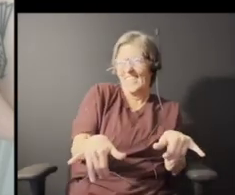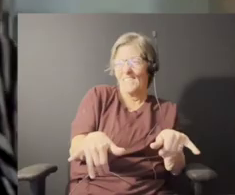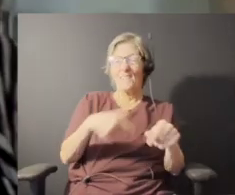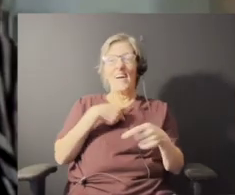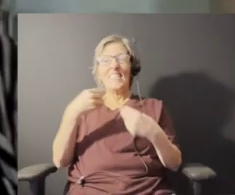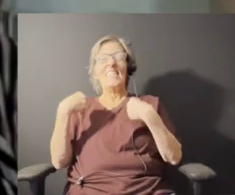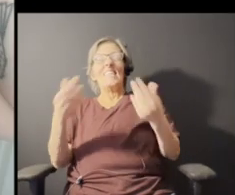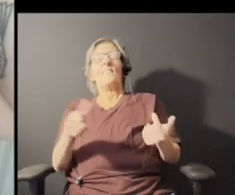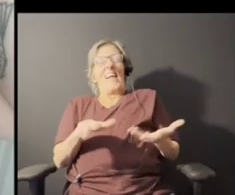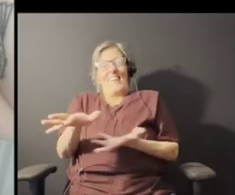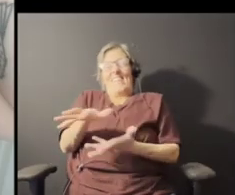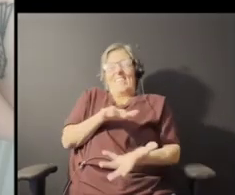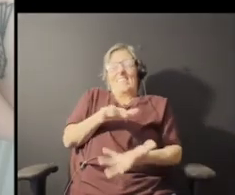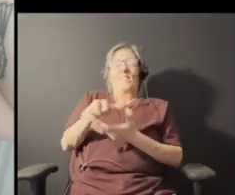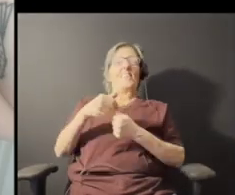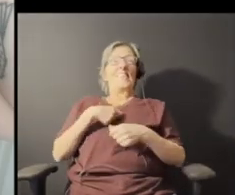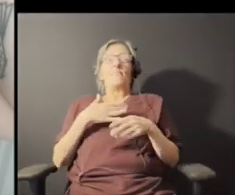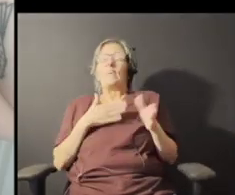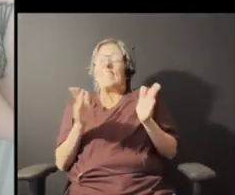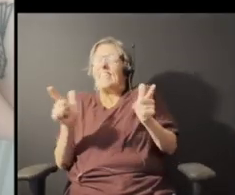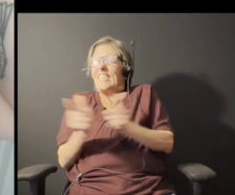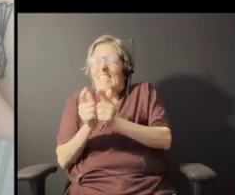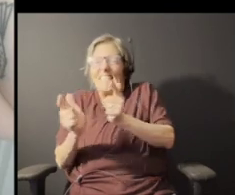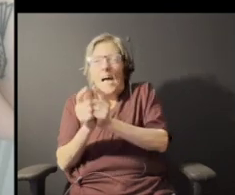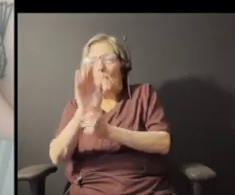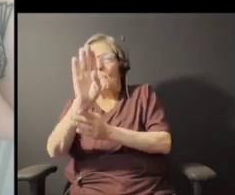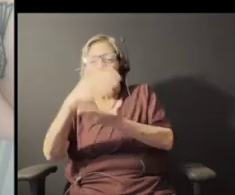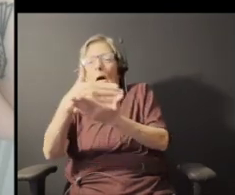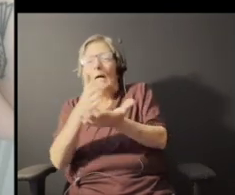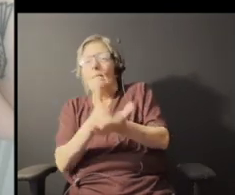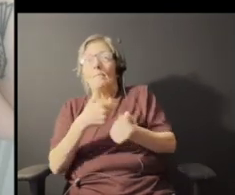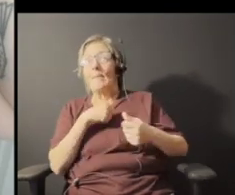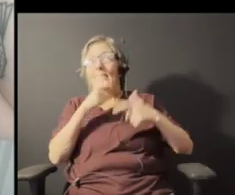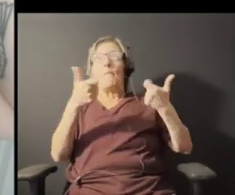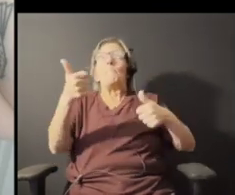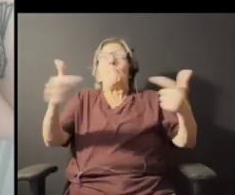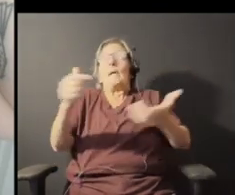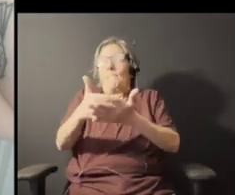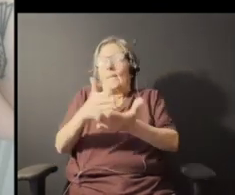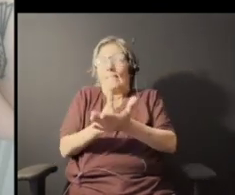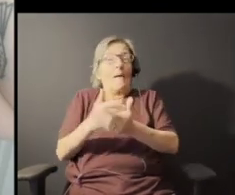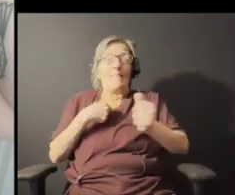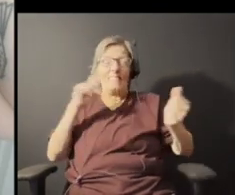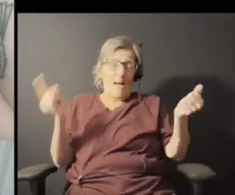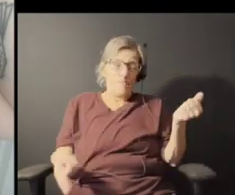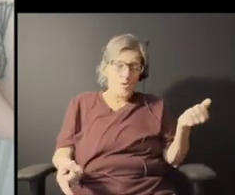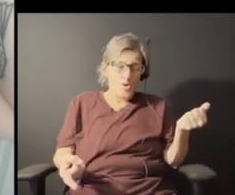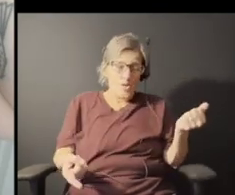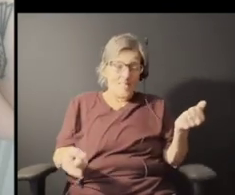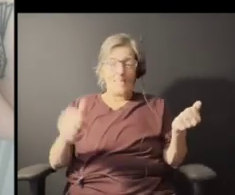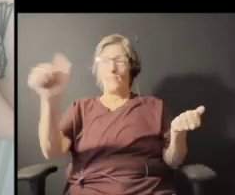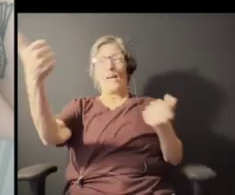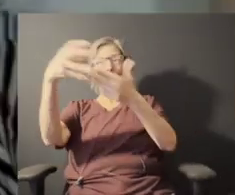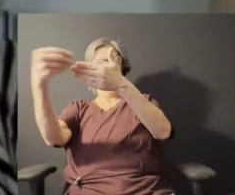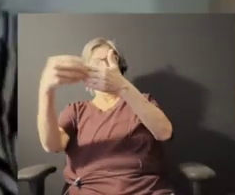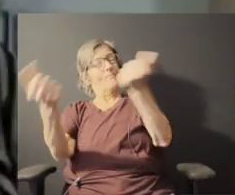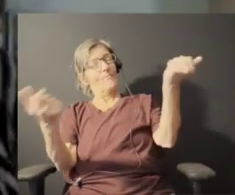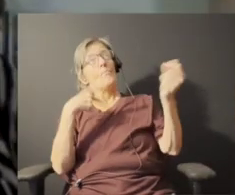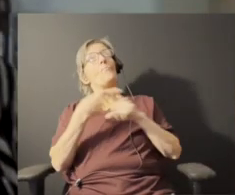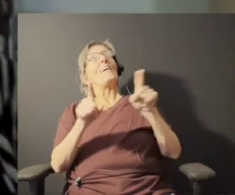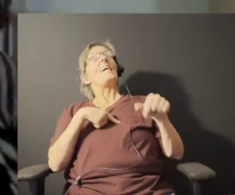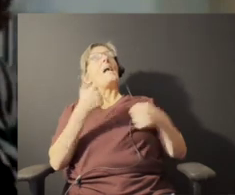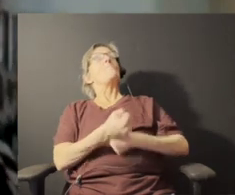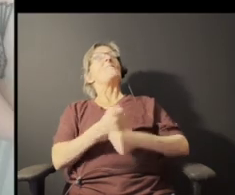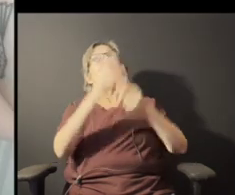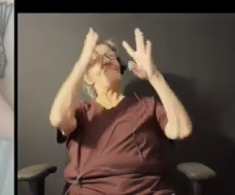Because I've always given myself like a really tiny budget. Like, I've never really had a big budget, but like, I was like, okay, $10, what can I